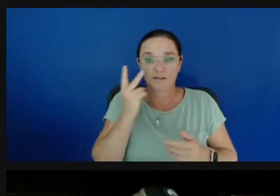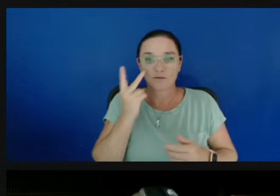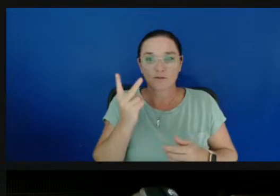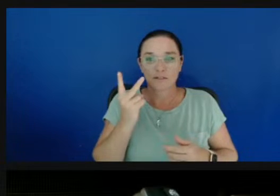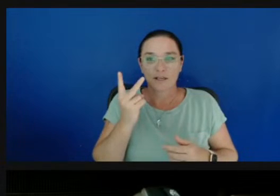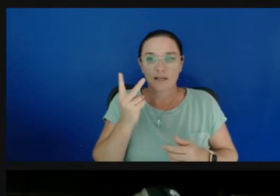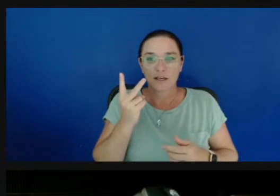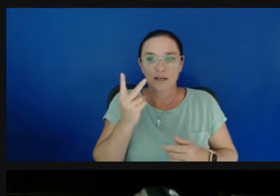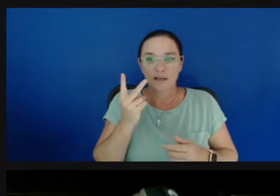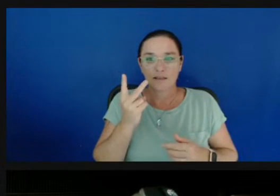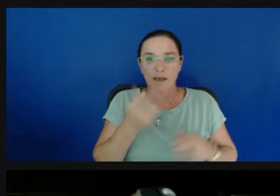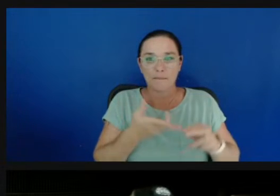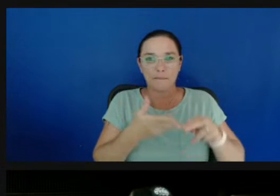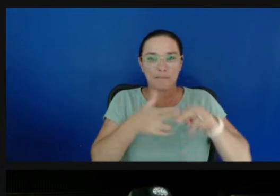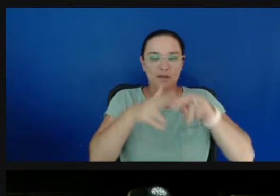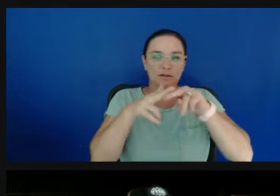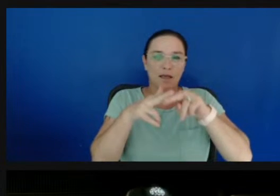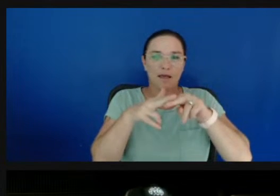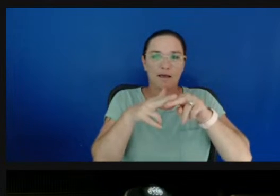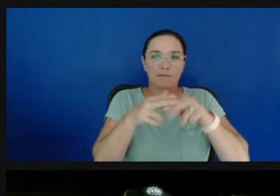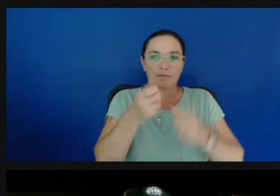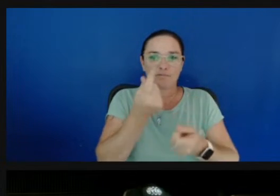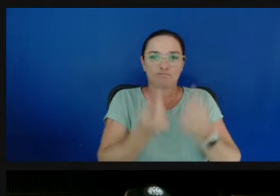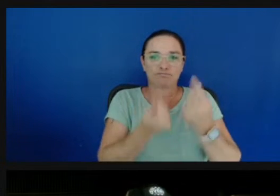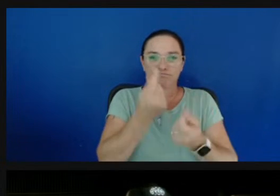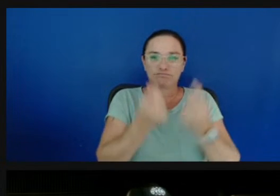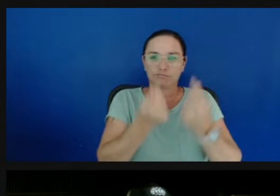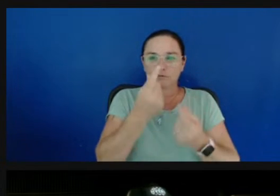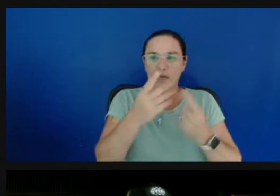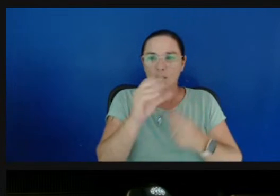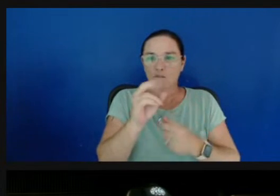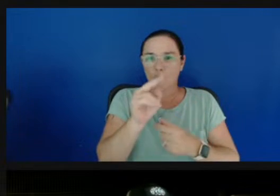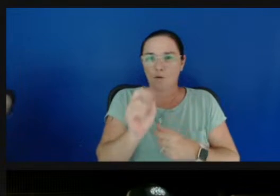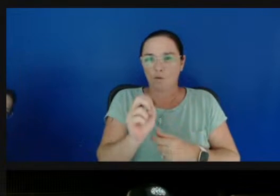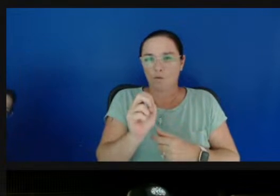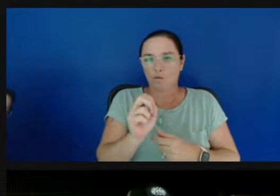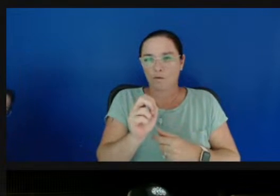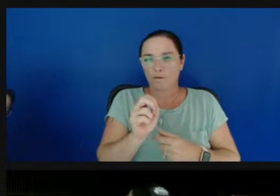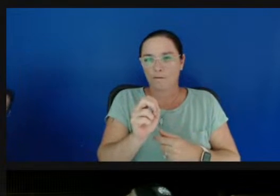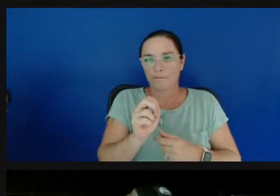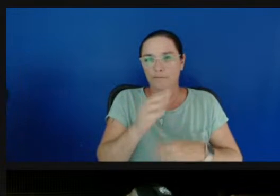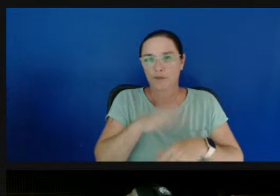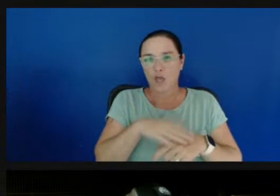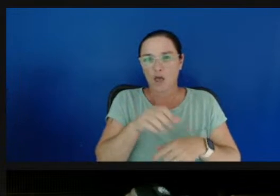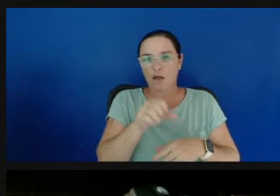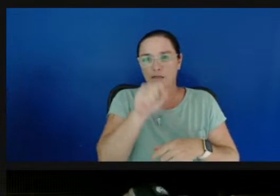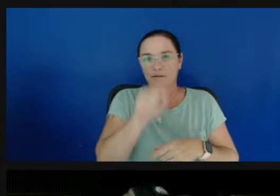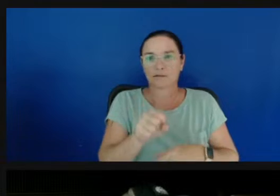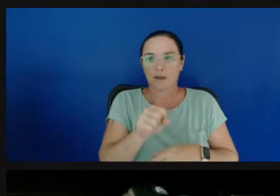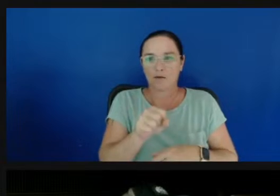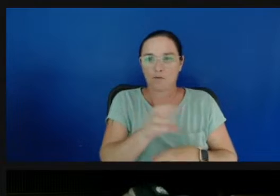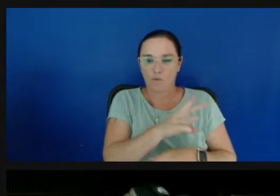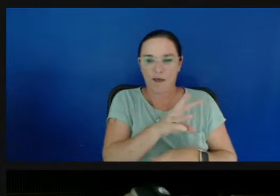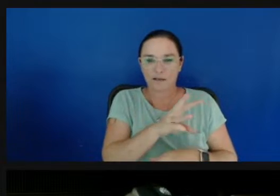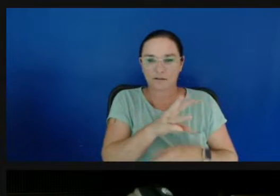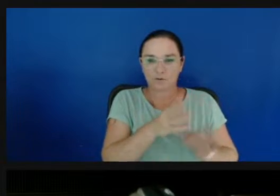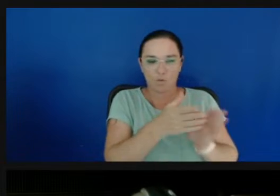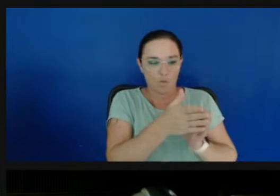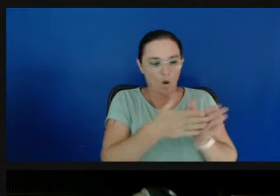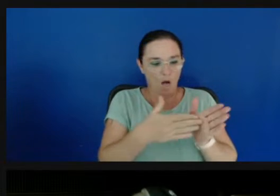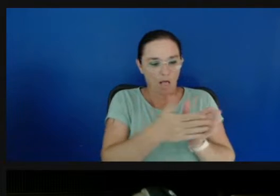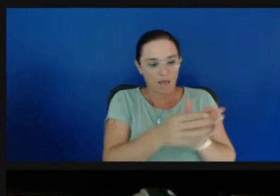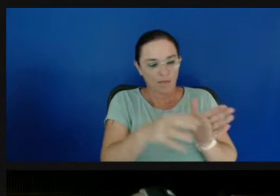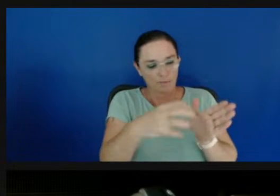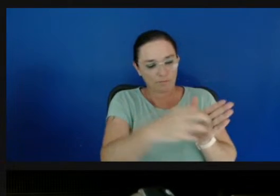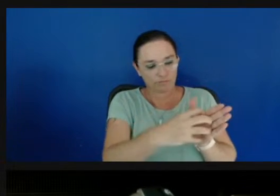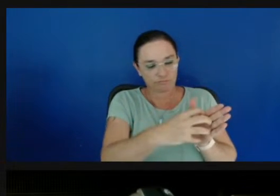built up spatter cone on that southwest wall of the crater there. The lava was running off in this direction into the